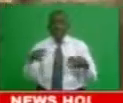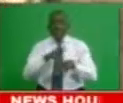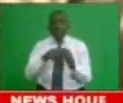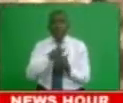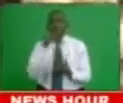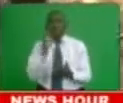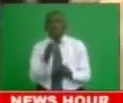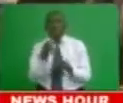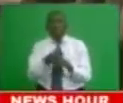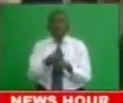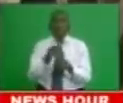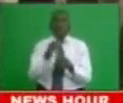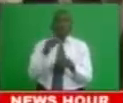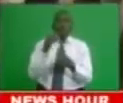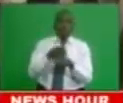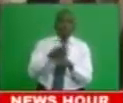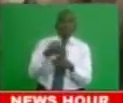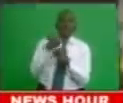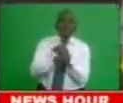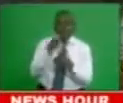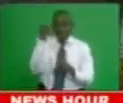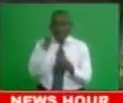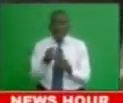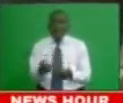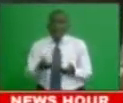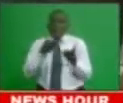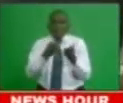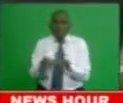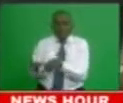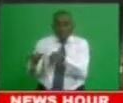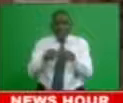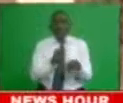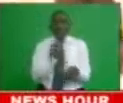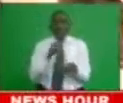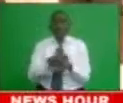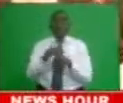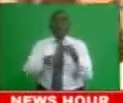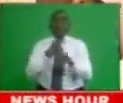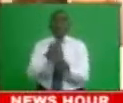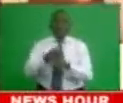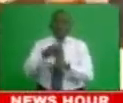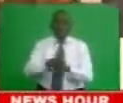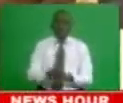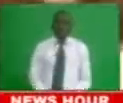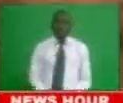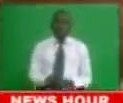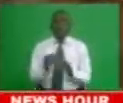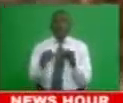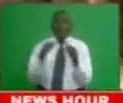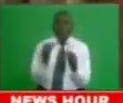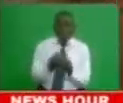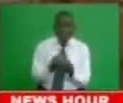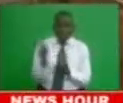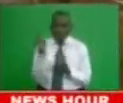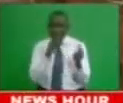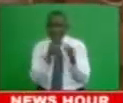farmers from cocoa growing countries with the aim of presenting a uniform voice on the international cocoa stage. The organization is